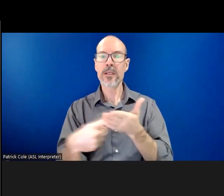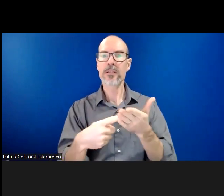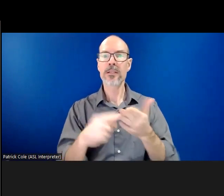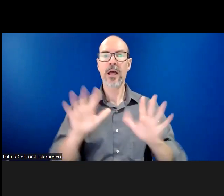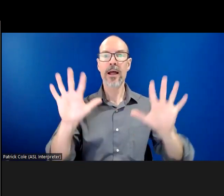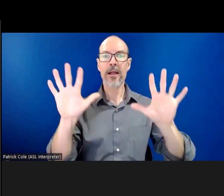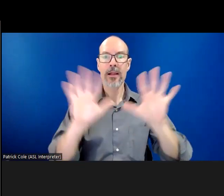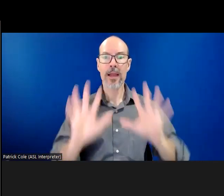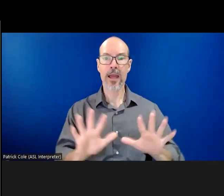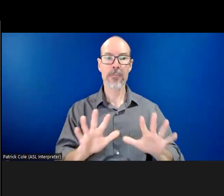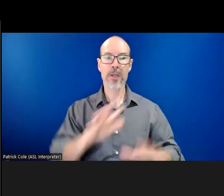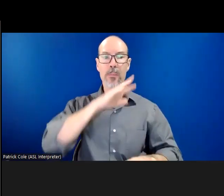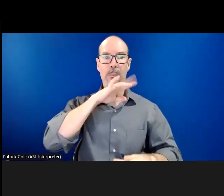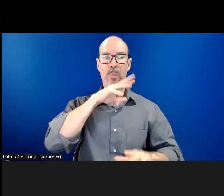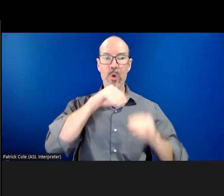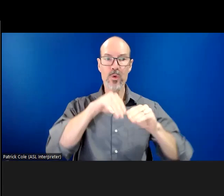grant. The council